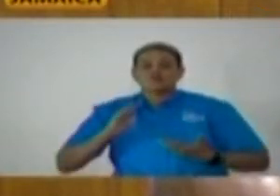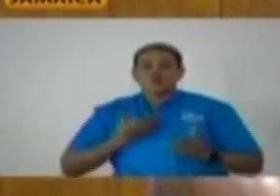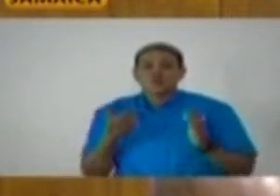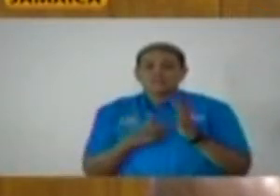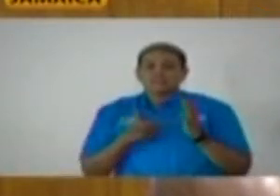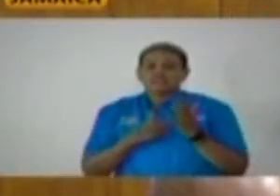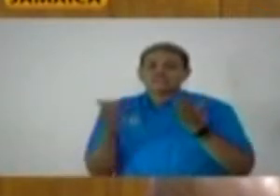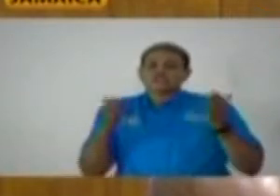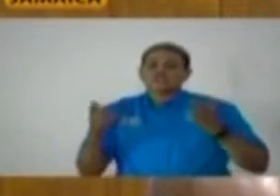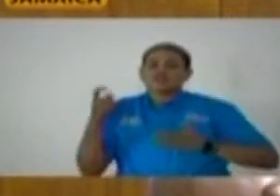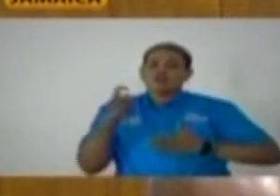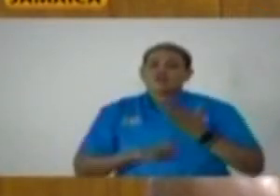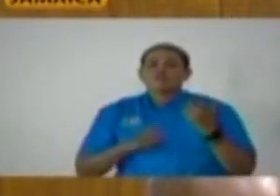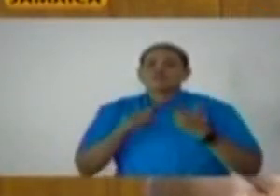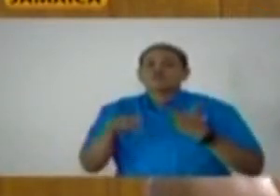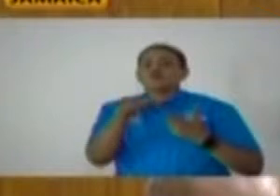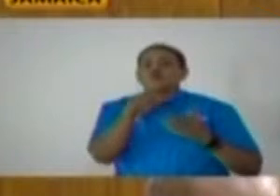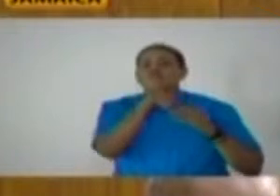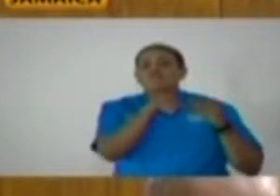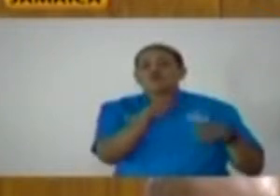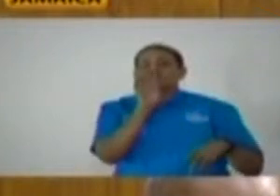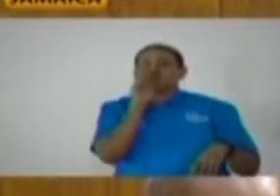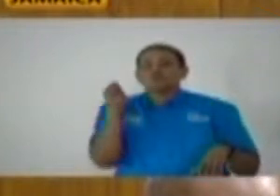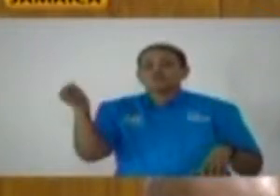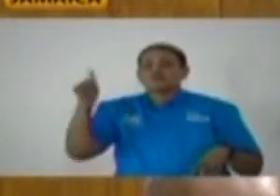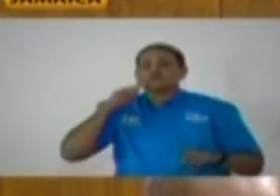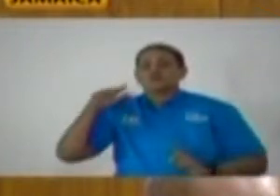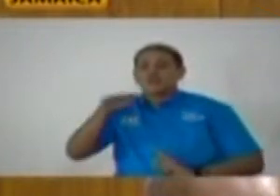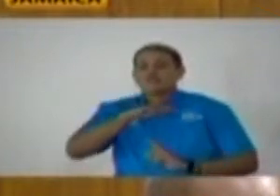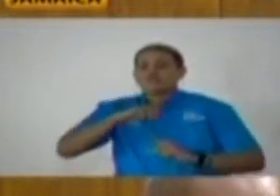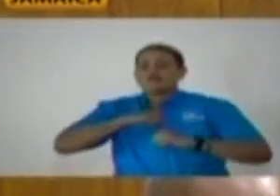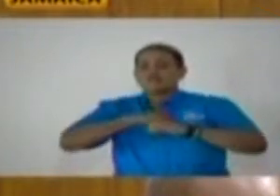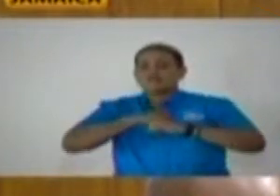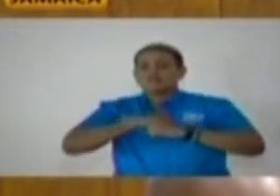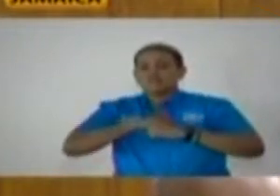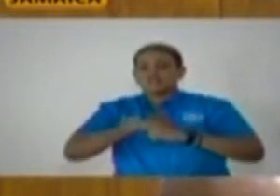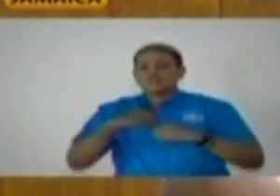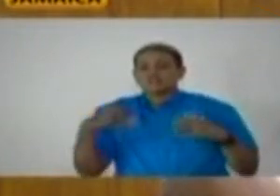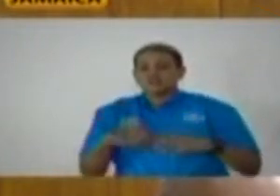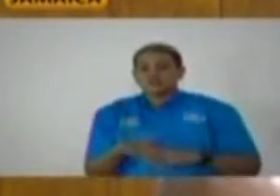servicing costs. And those funds will go to the Environmental Protection Program.